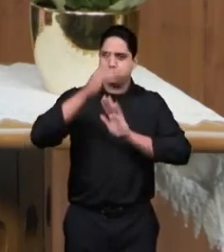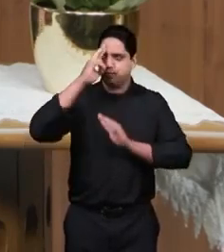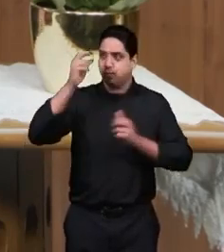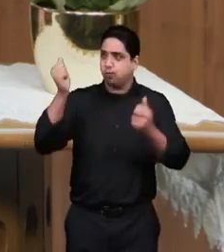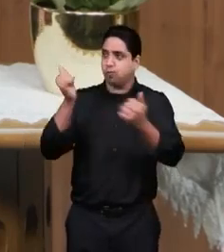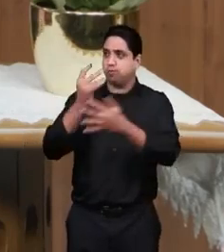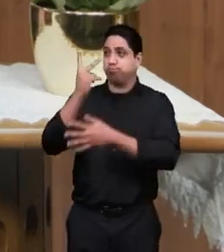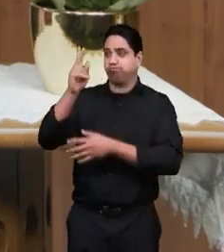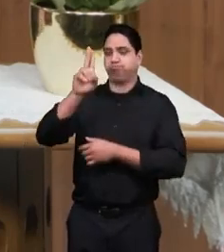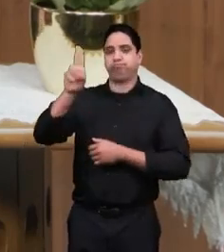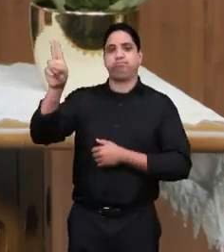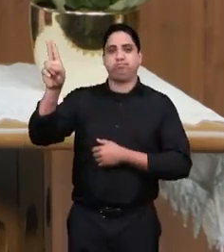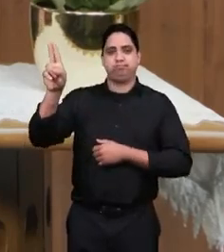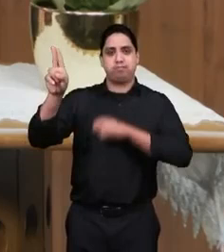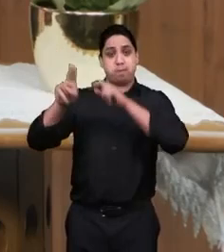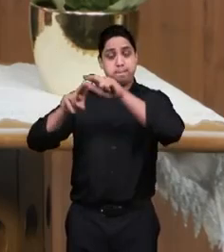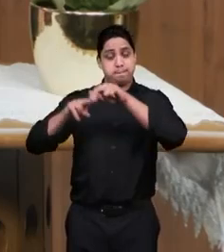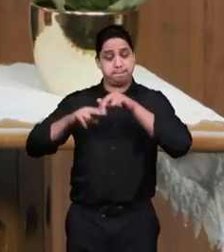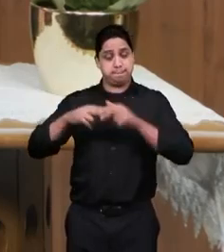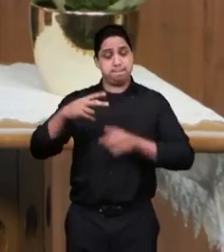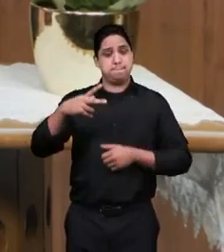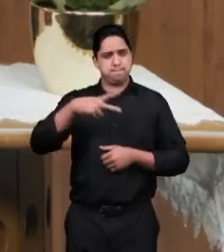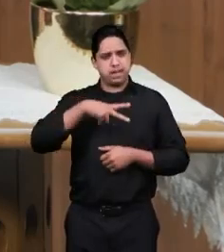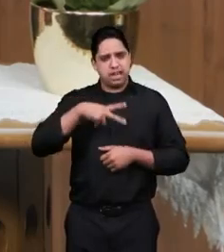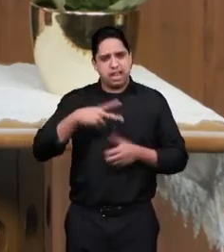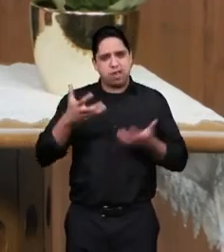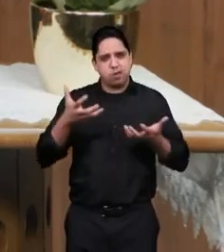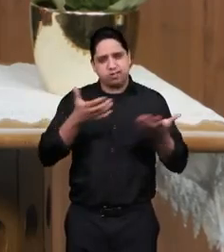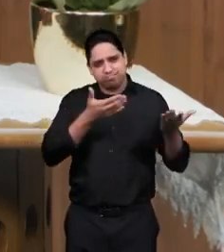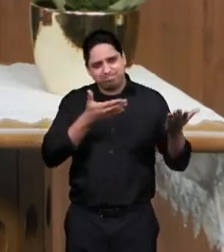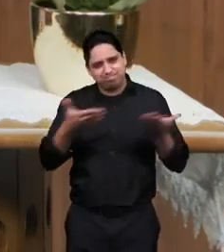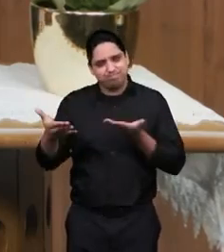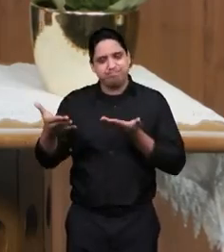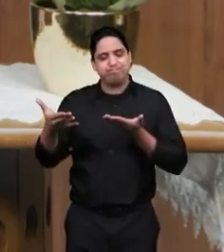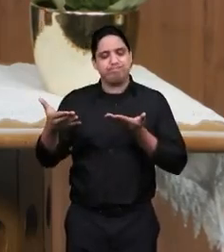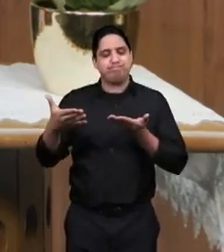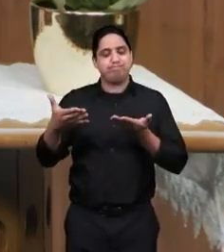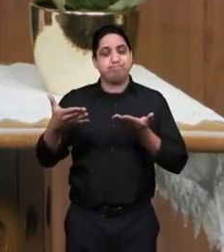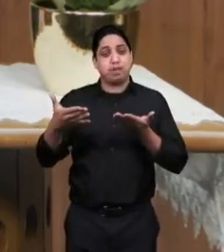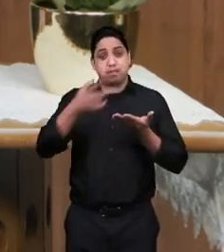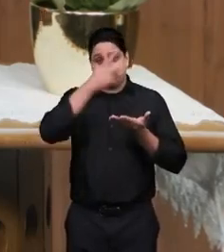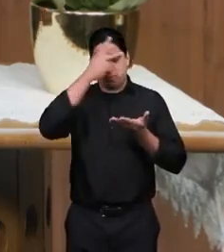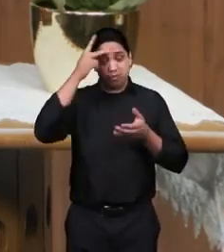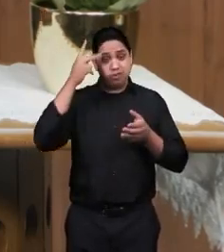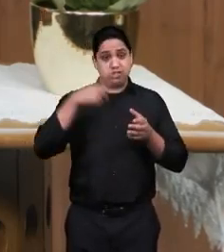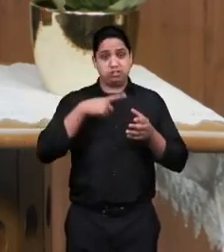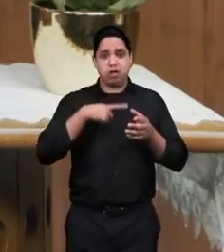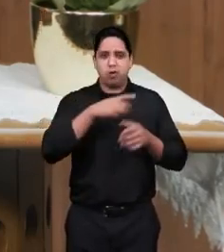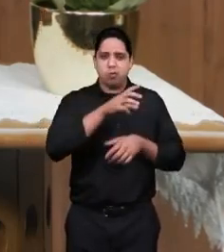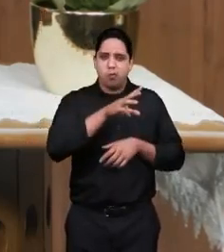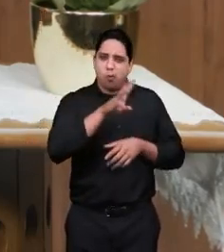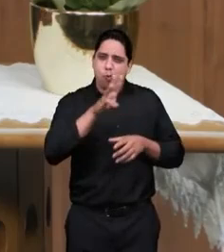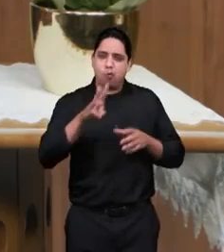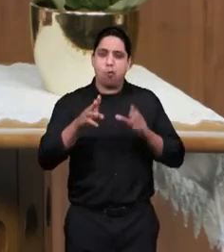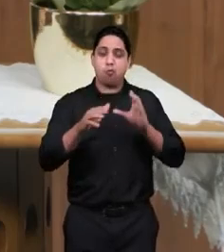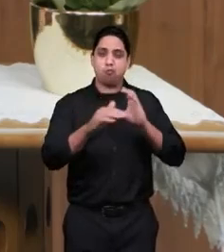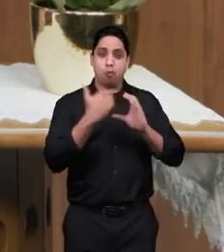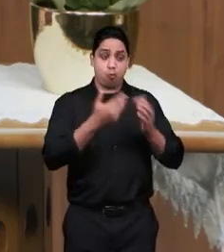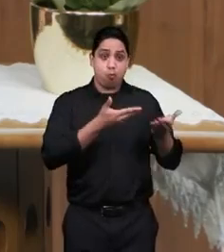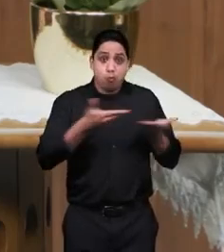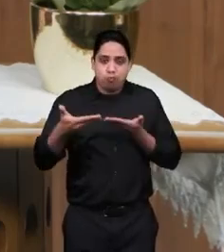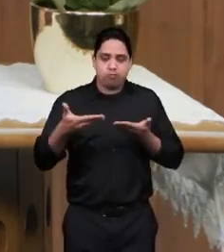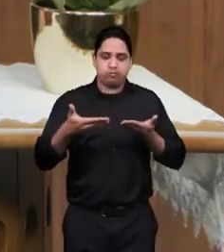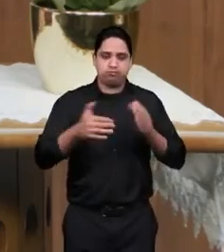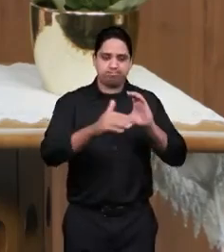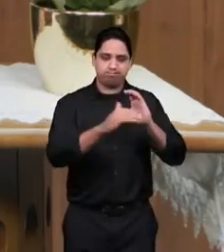the name of the Lord. And in a special way, I'd like to greet those who received a link, an invitation via a link